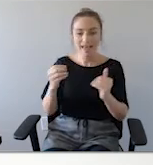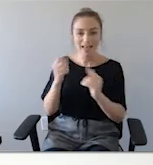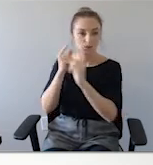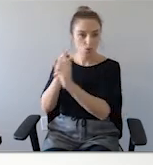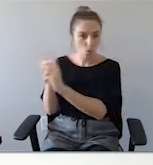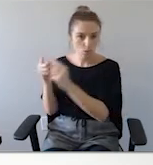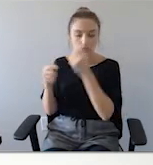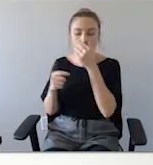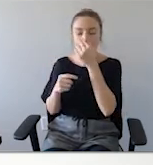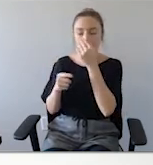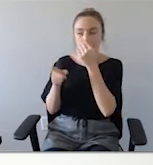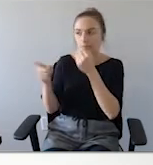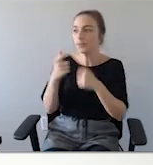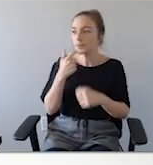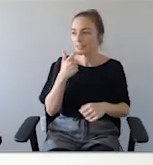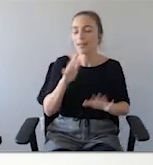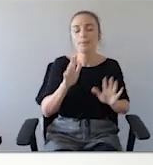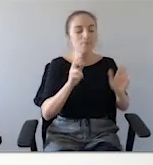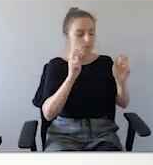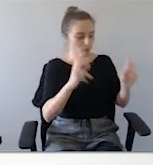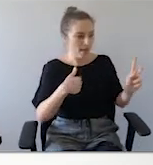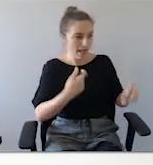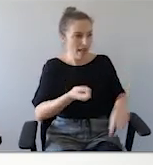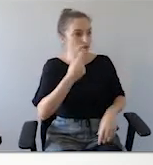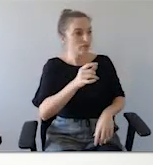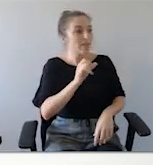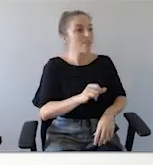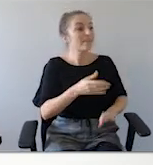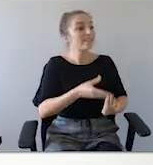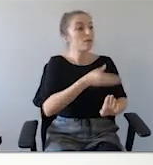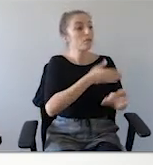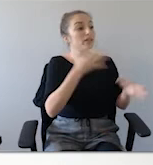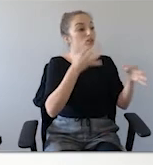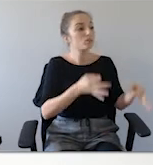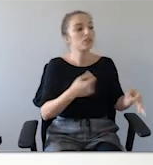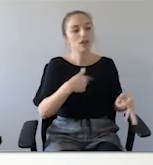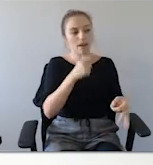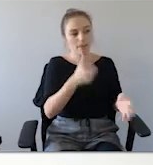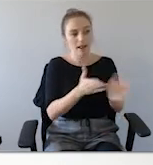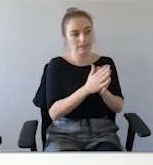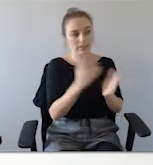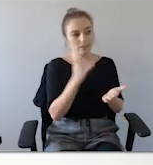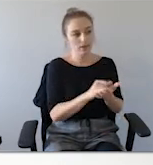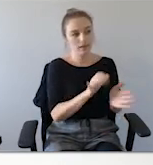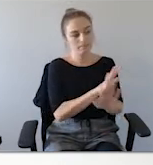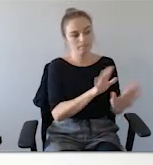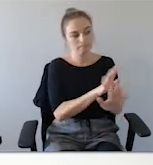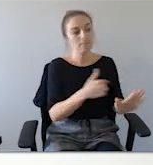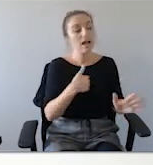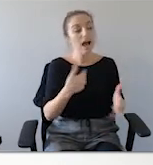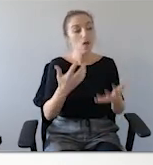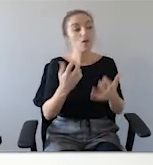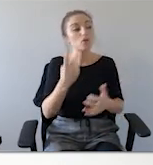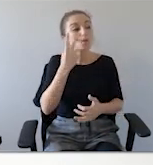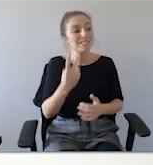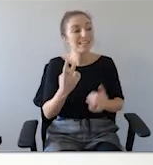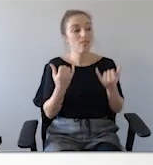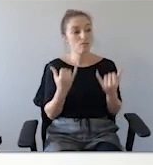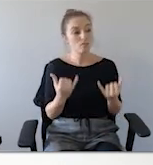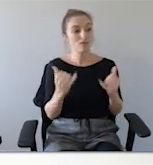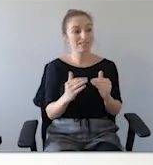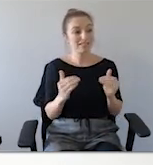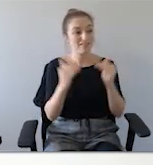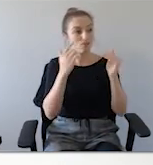You're talking about predetermination, and that's not what I'm asking for. I'm asking to see the present level of performance